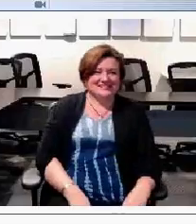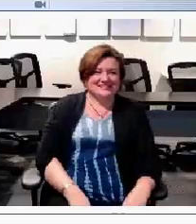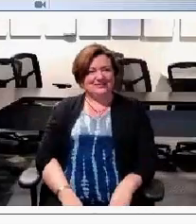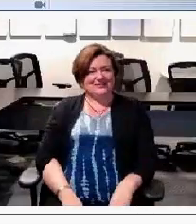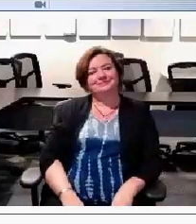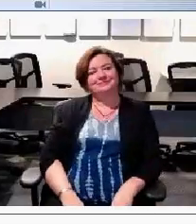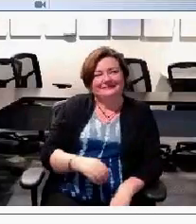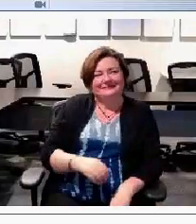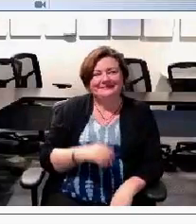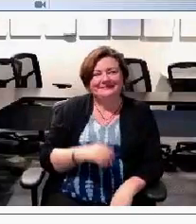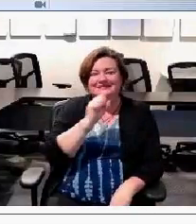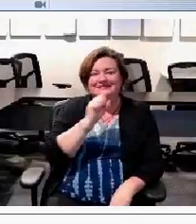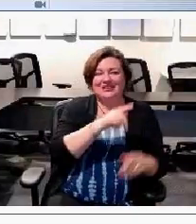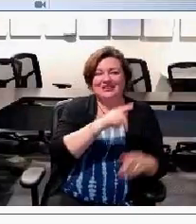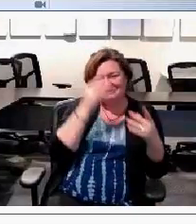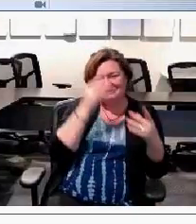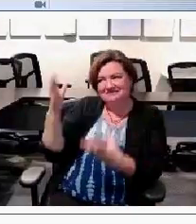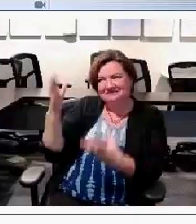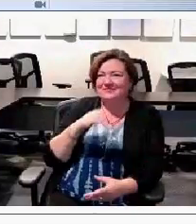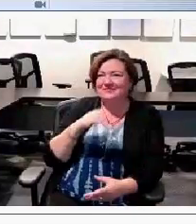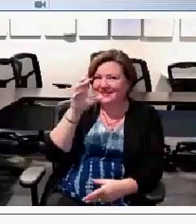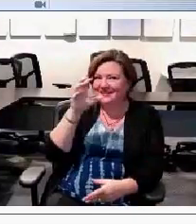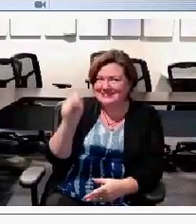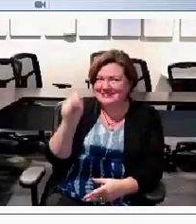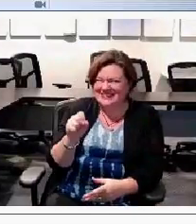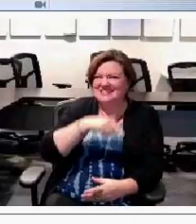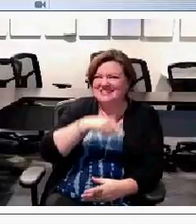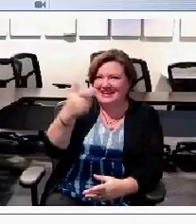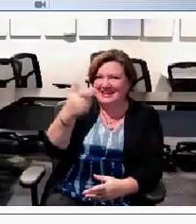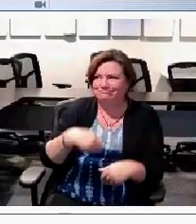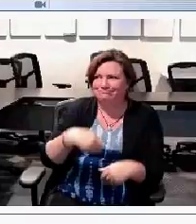Well, you're not the Connect Society. And next, so